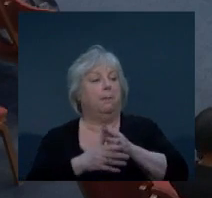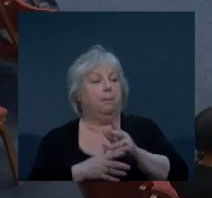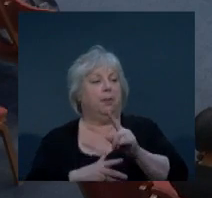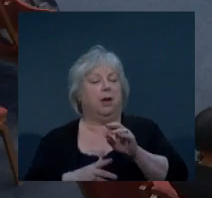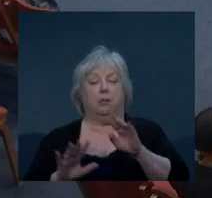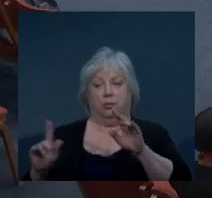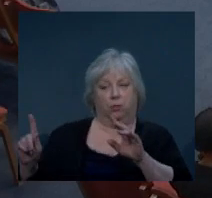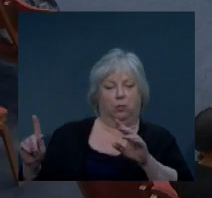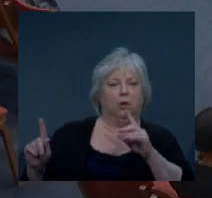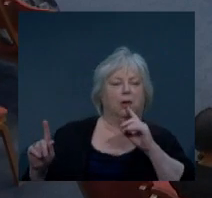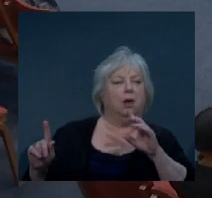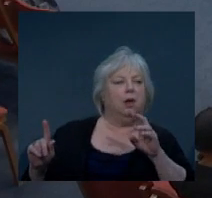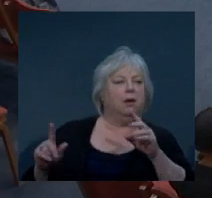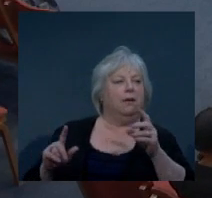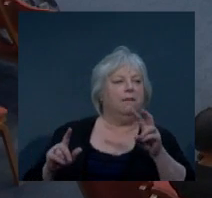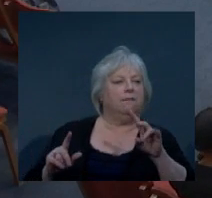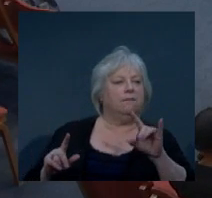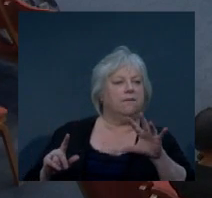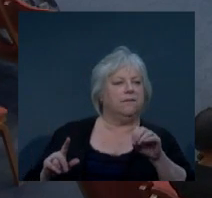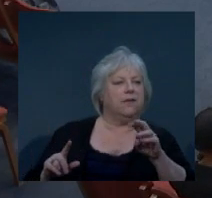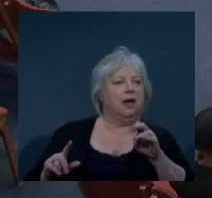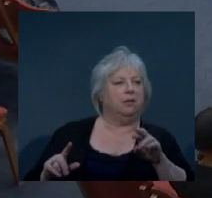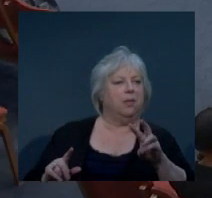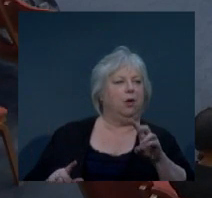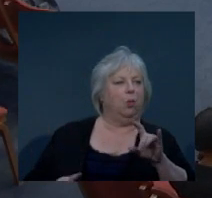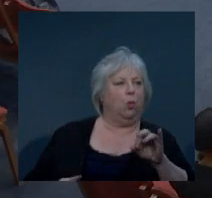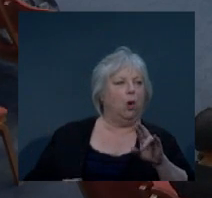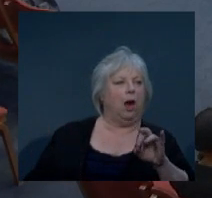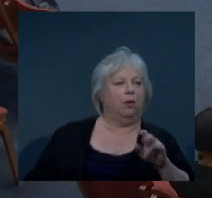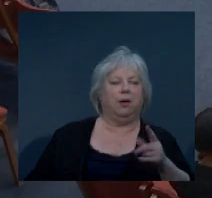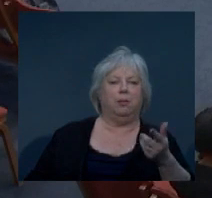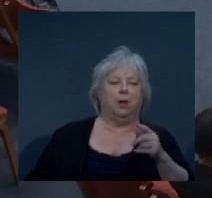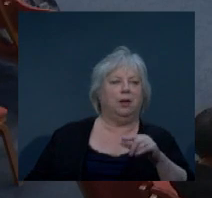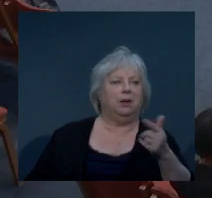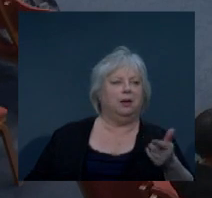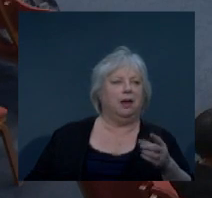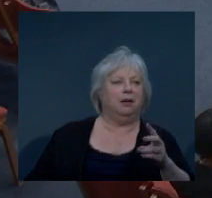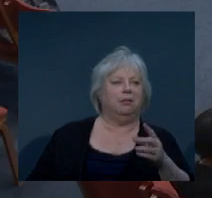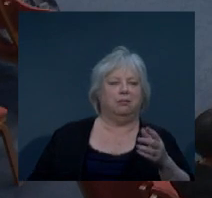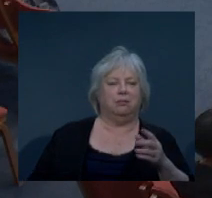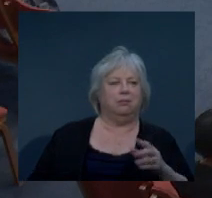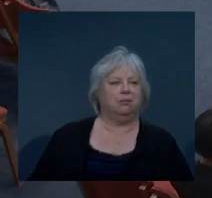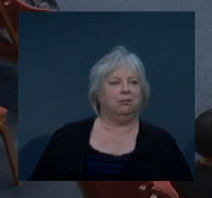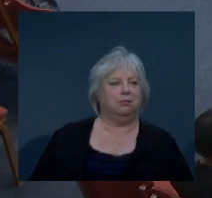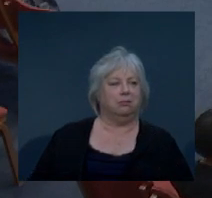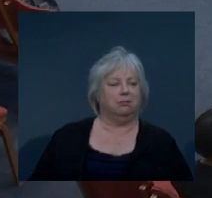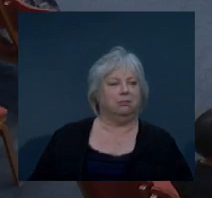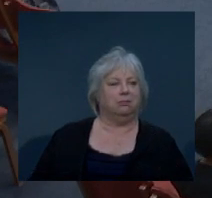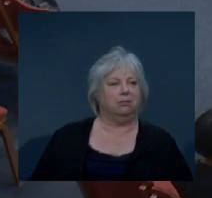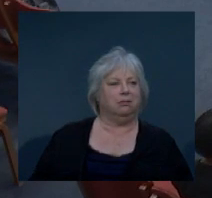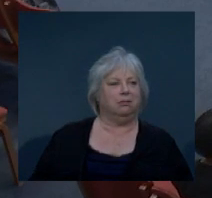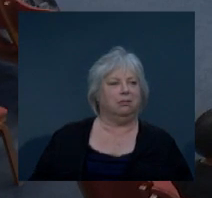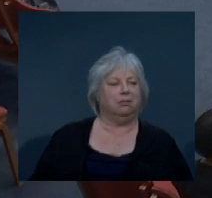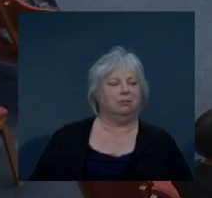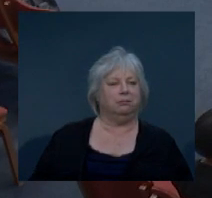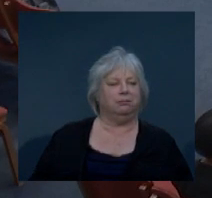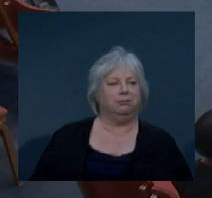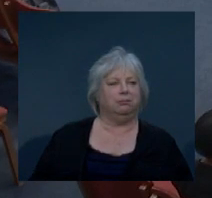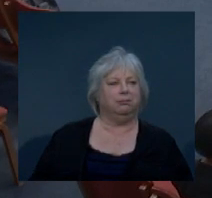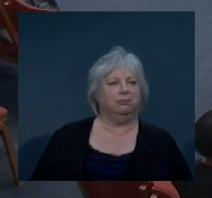Tom. Vice Mayor Wyrick. well, You can go to that. We want to let the Vice Mayor speak first. Vice Mayor